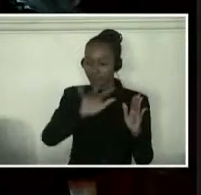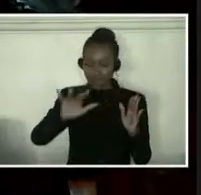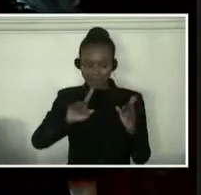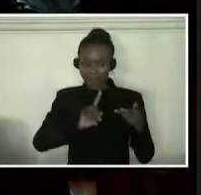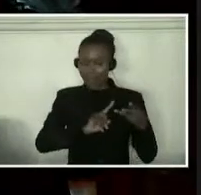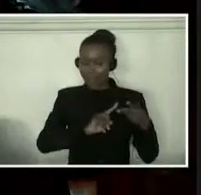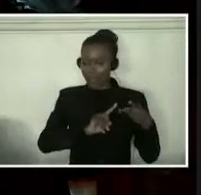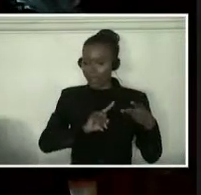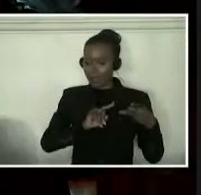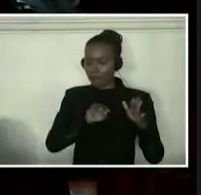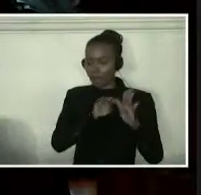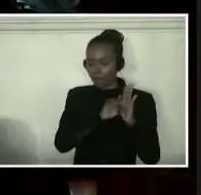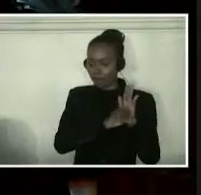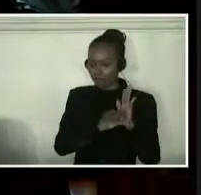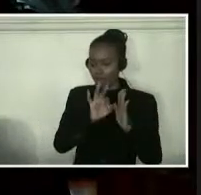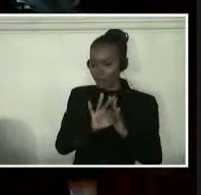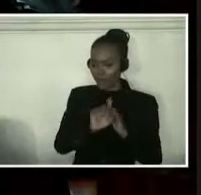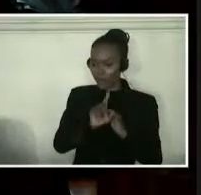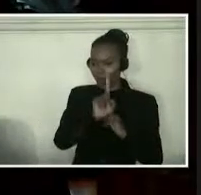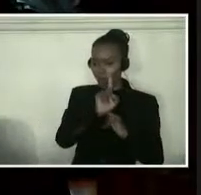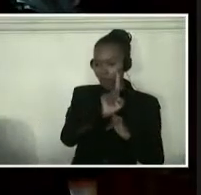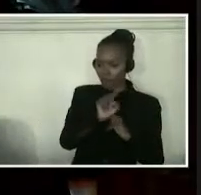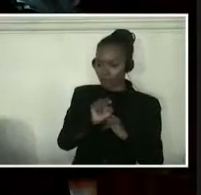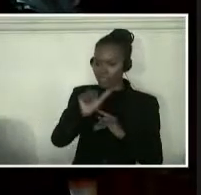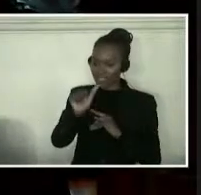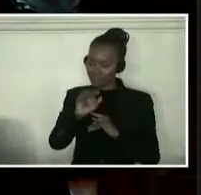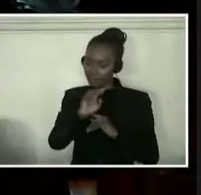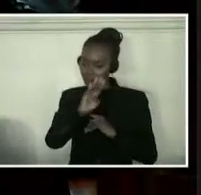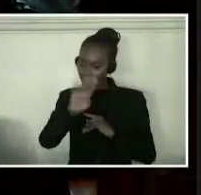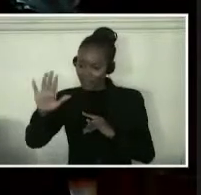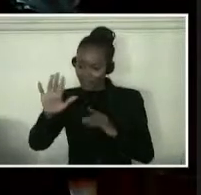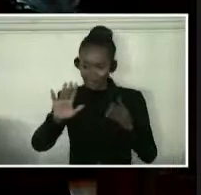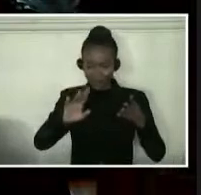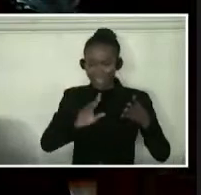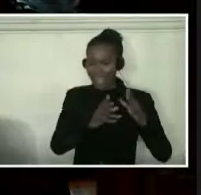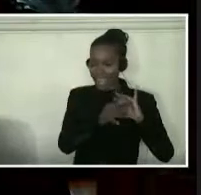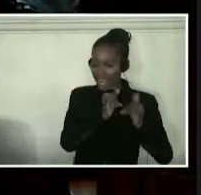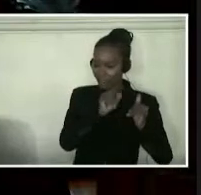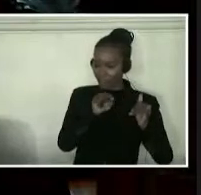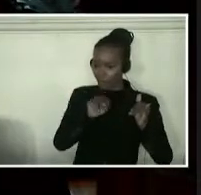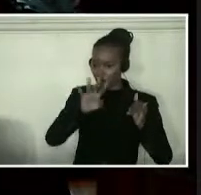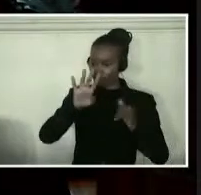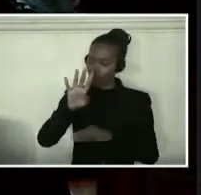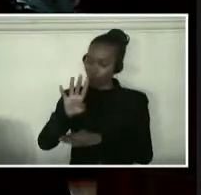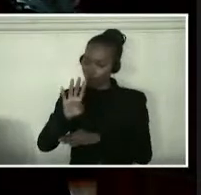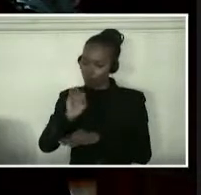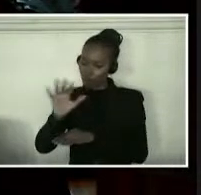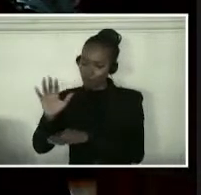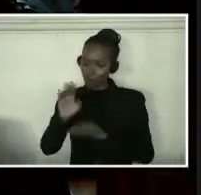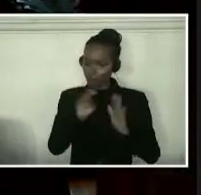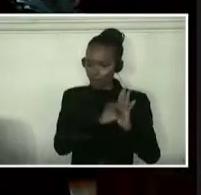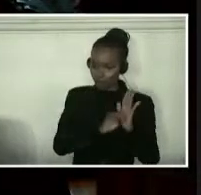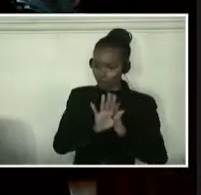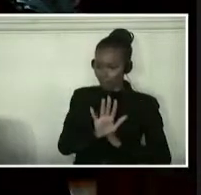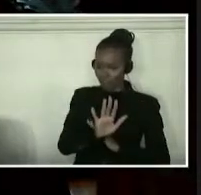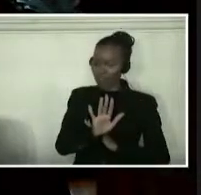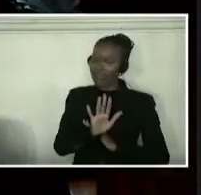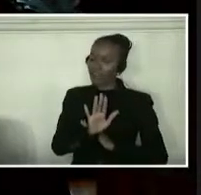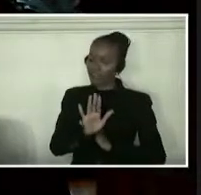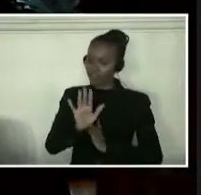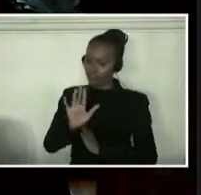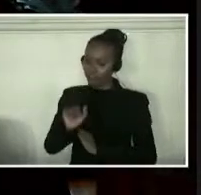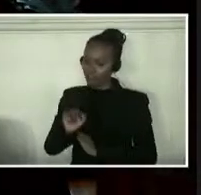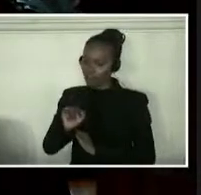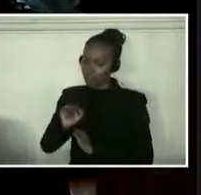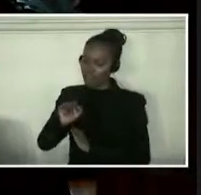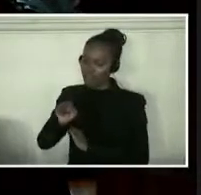billion program three 1.6 billion program for eleven point four billion program five five point three billion program six